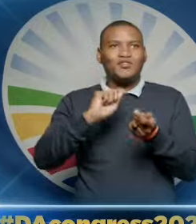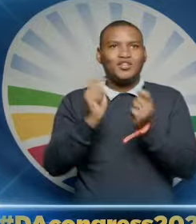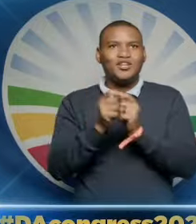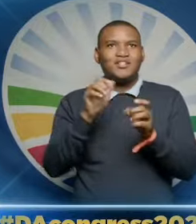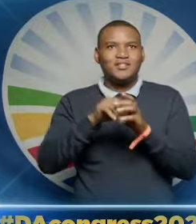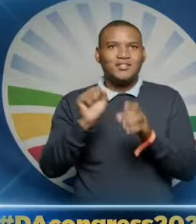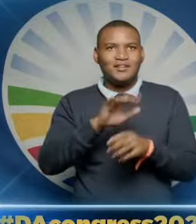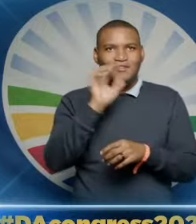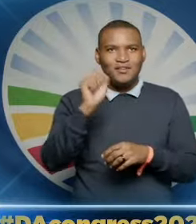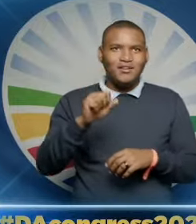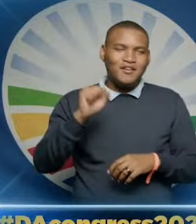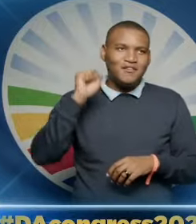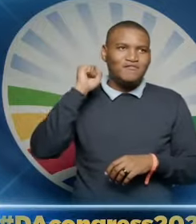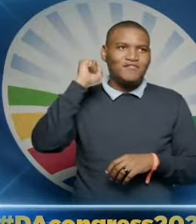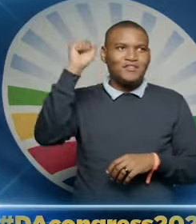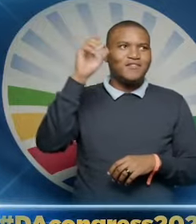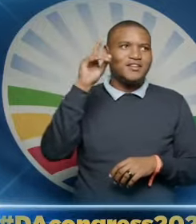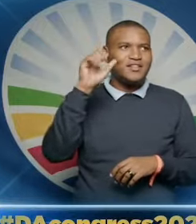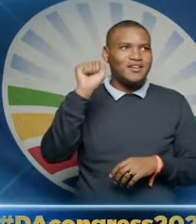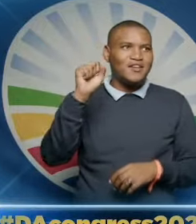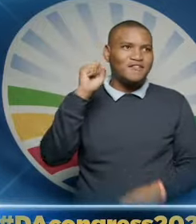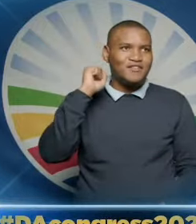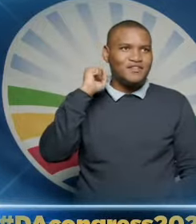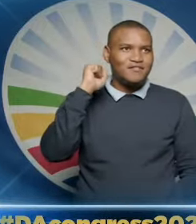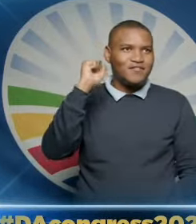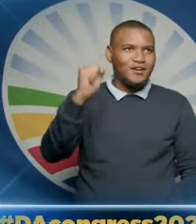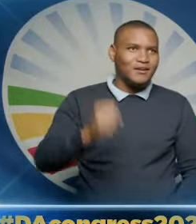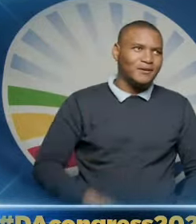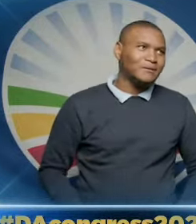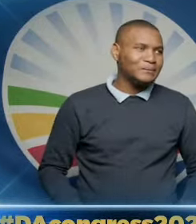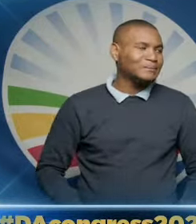Africa. Viva DA, viva!